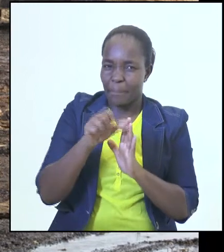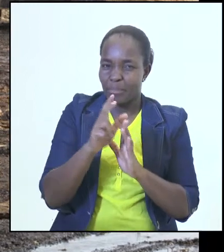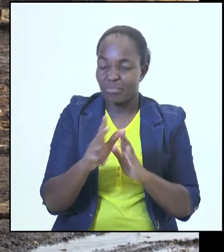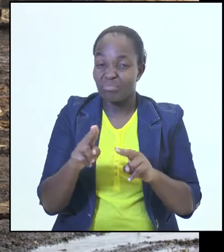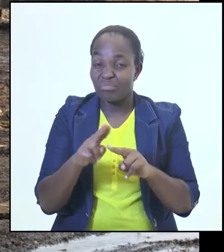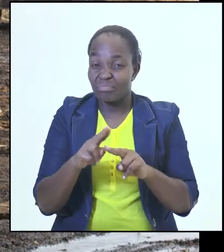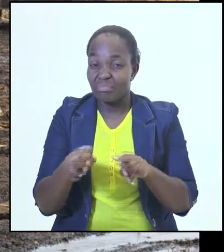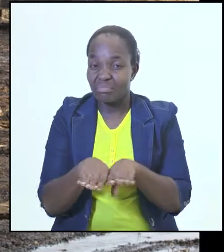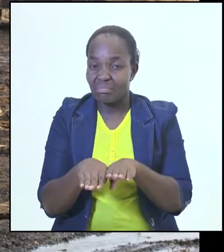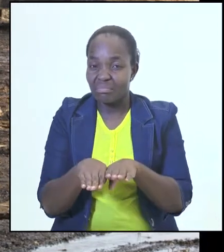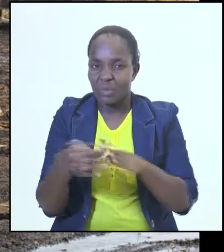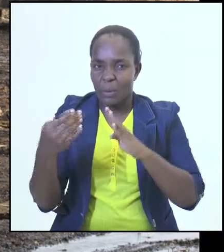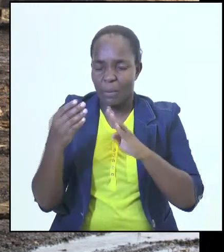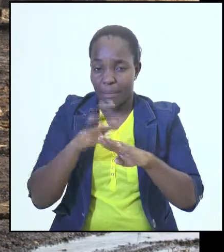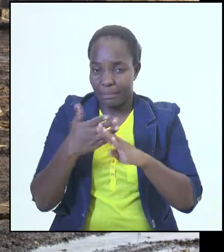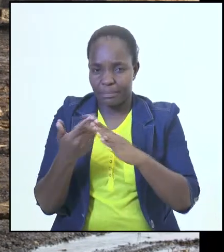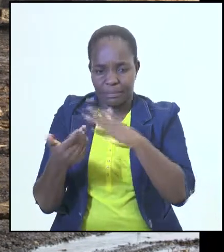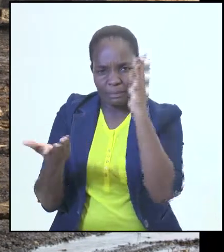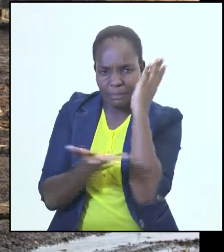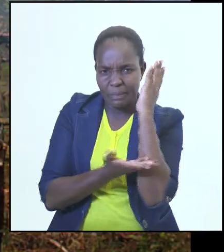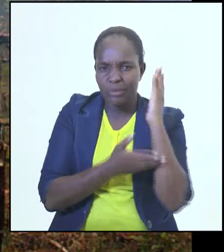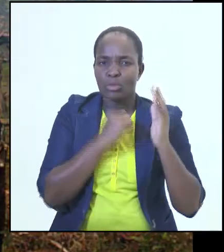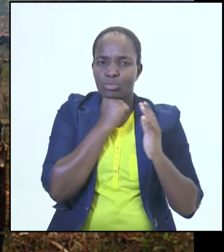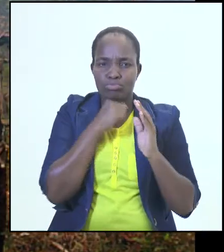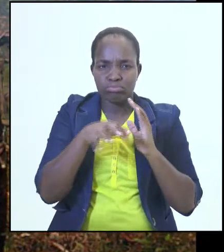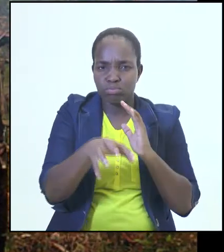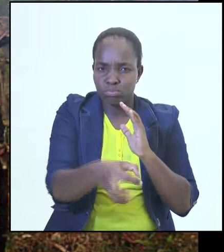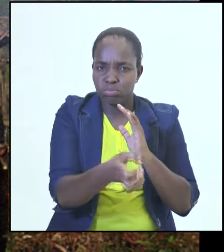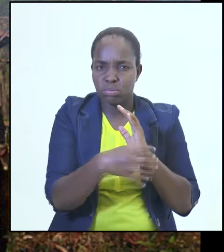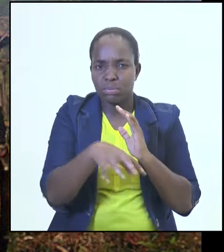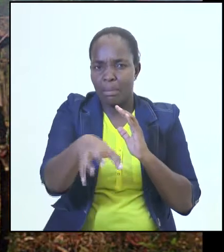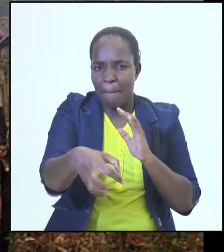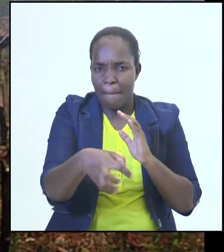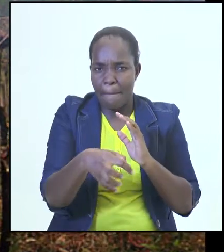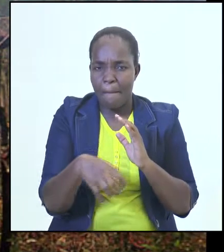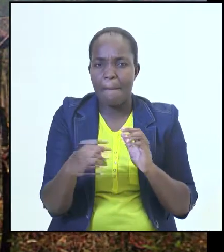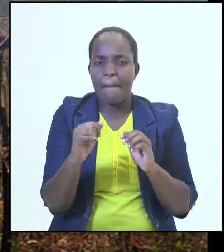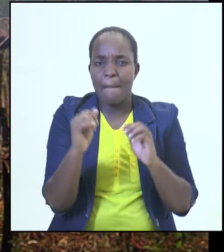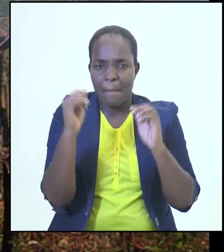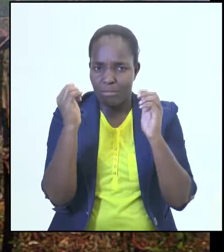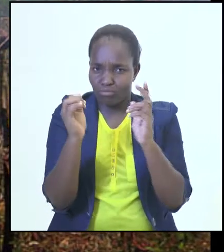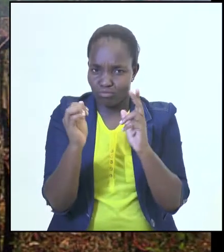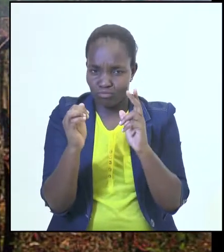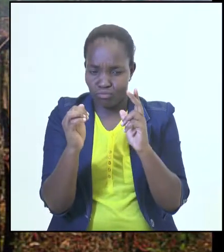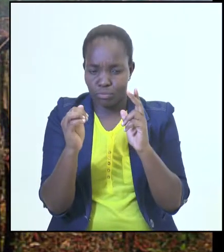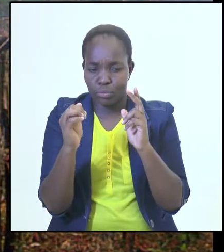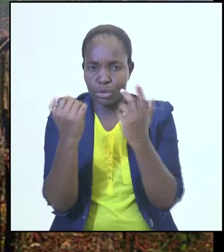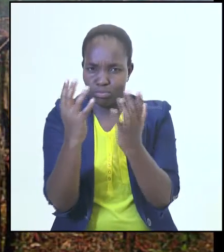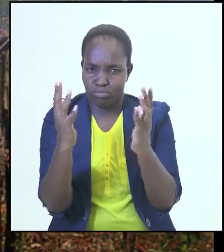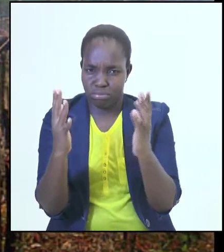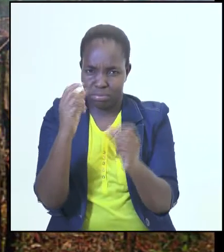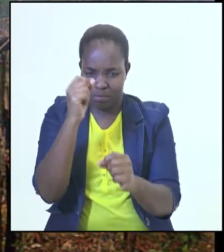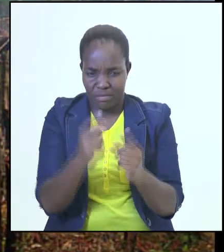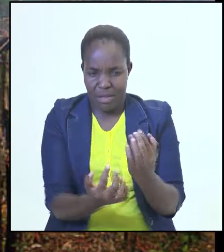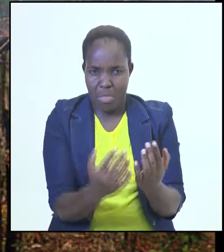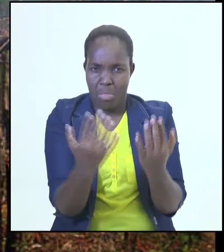down of trees, making car tracks, in vulnerable forest areas, veld fires. Deforestation